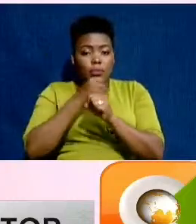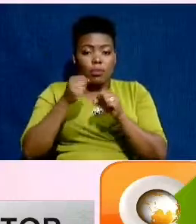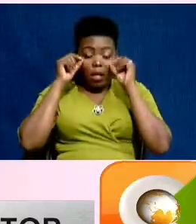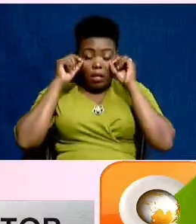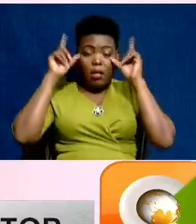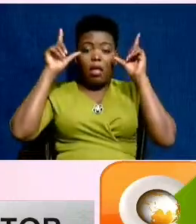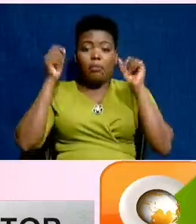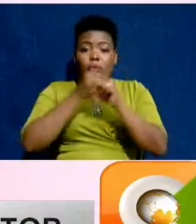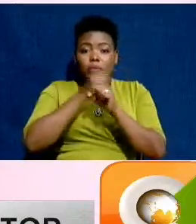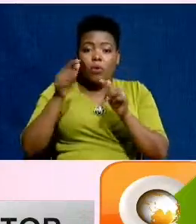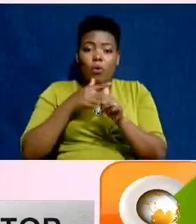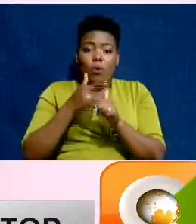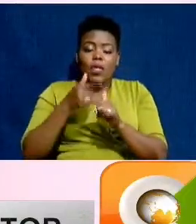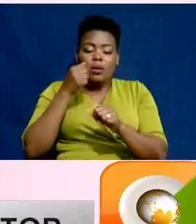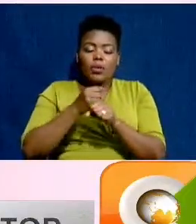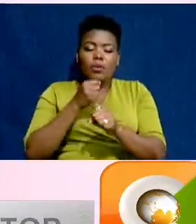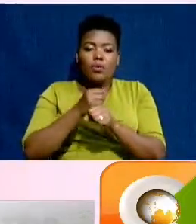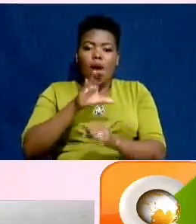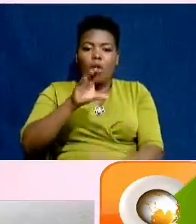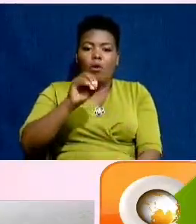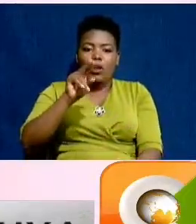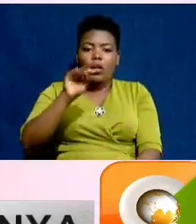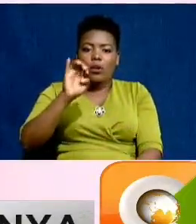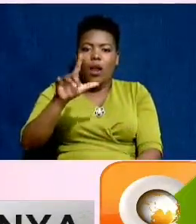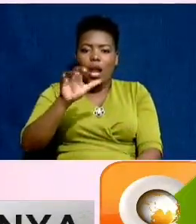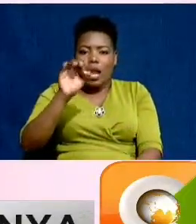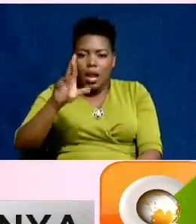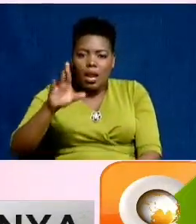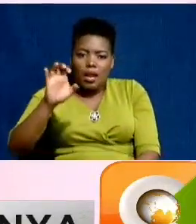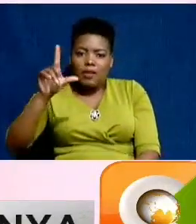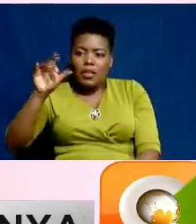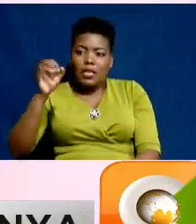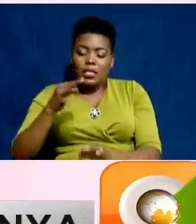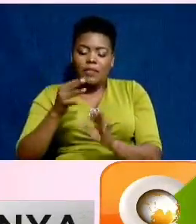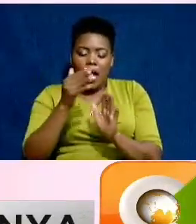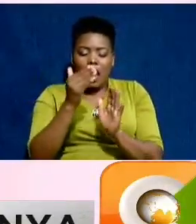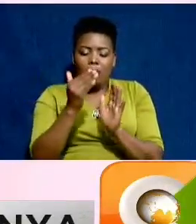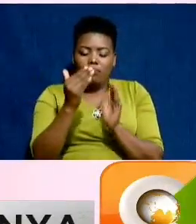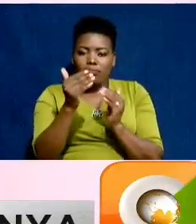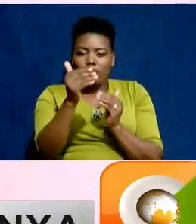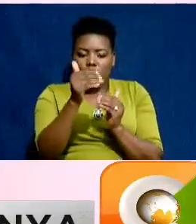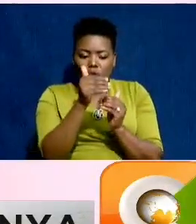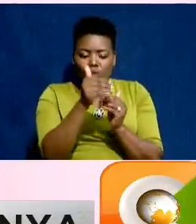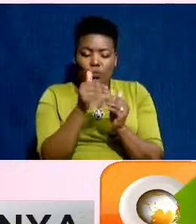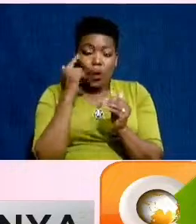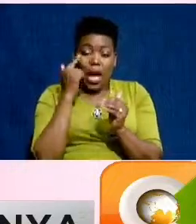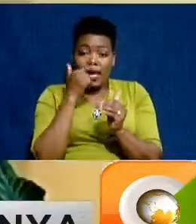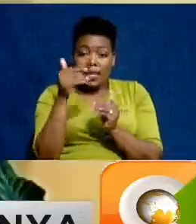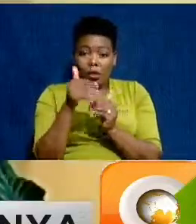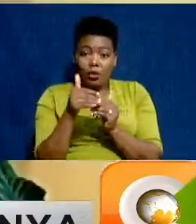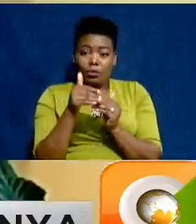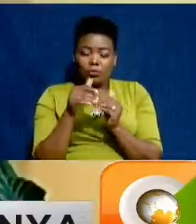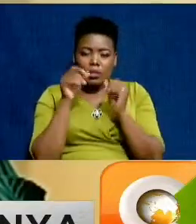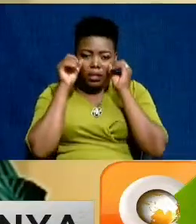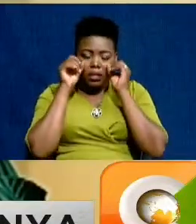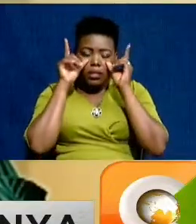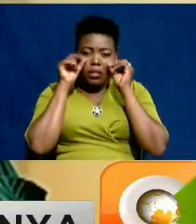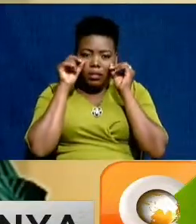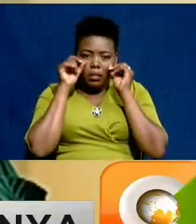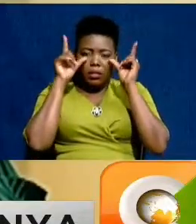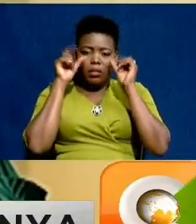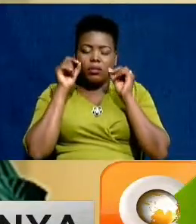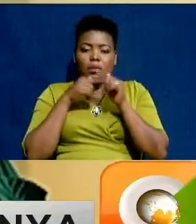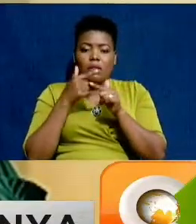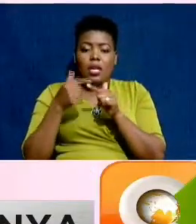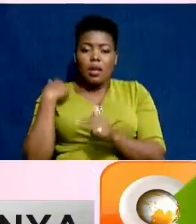then I do what we call a corneal reflex. Mm-hmm. You see, if I approach your eyes like this, very close to your eyes, you'll blink, number one. Yeah. Then number